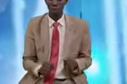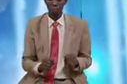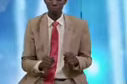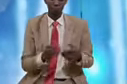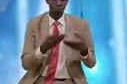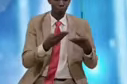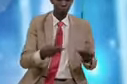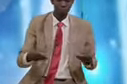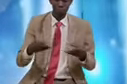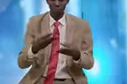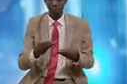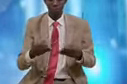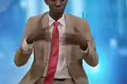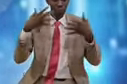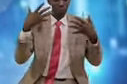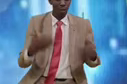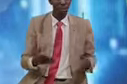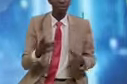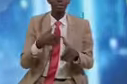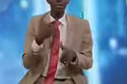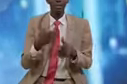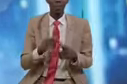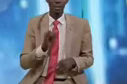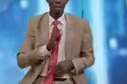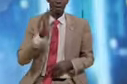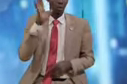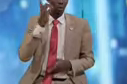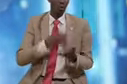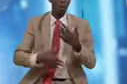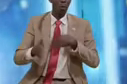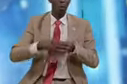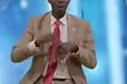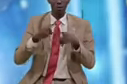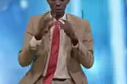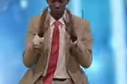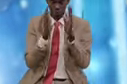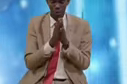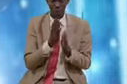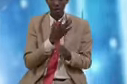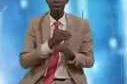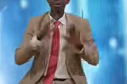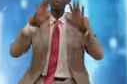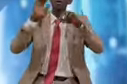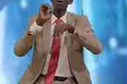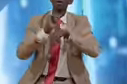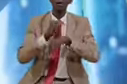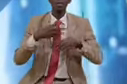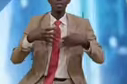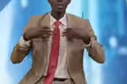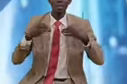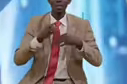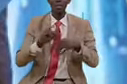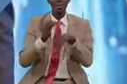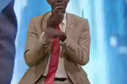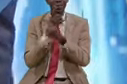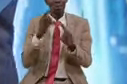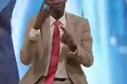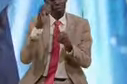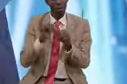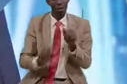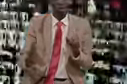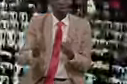that, I'm going to come back and pray and miracles and healings and deliverances tonight for everyone